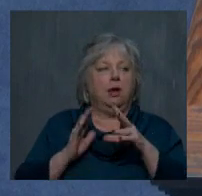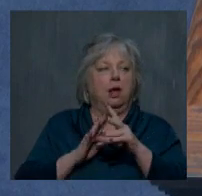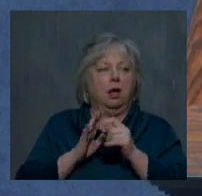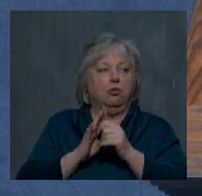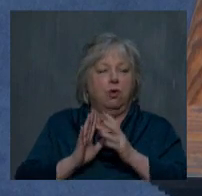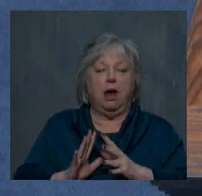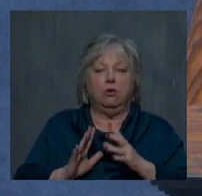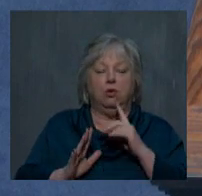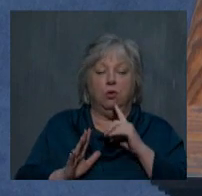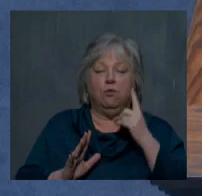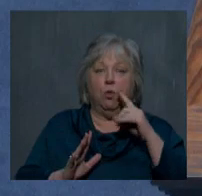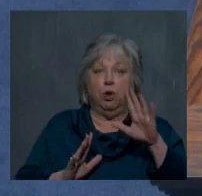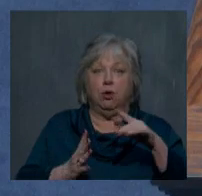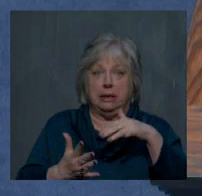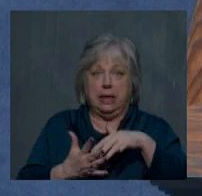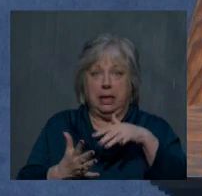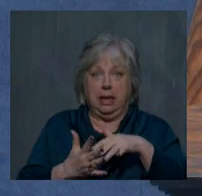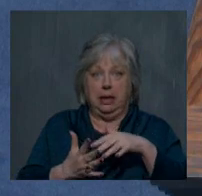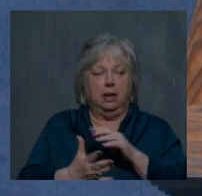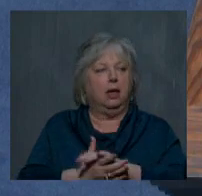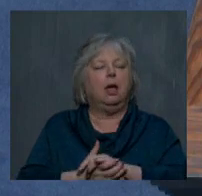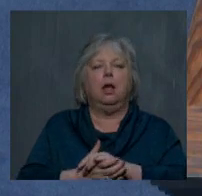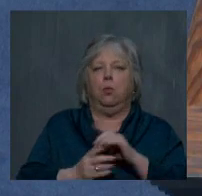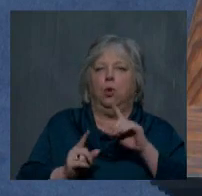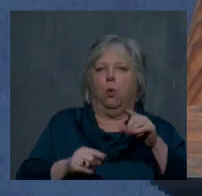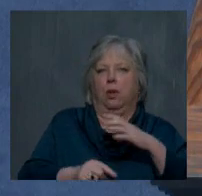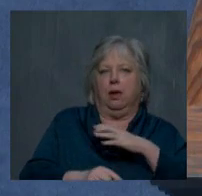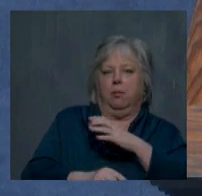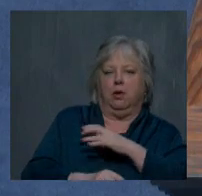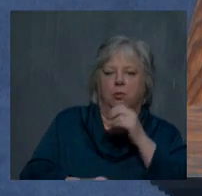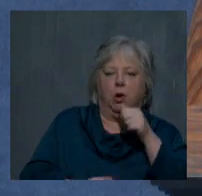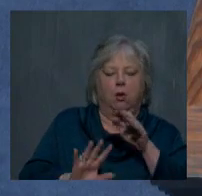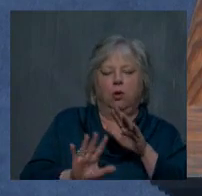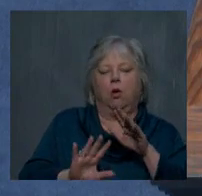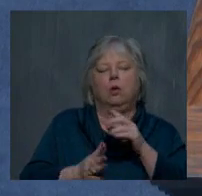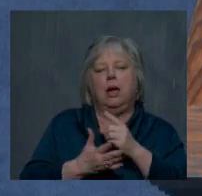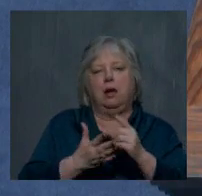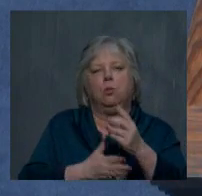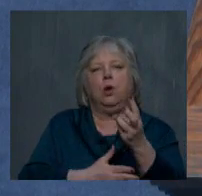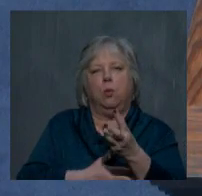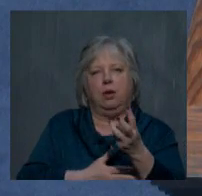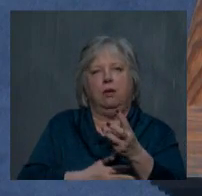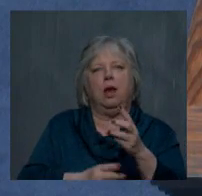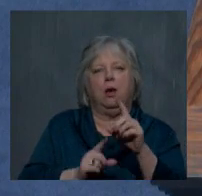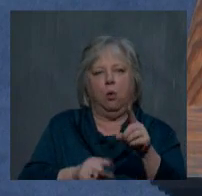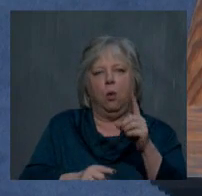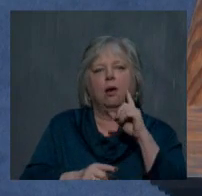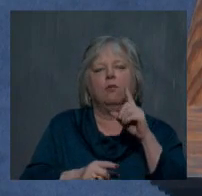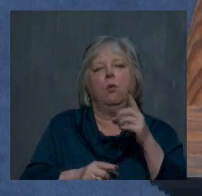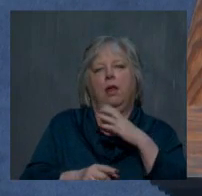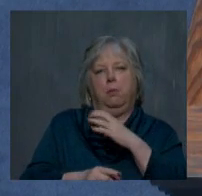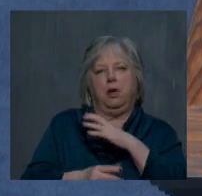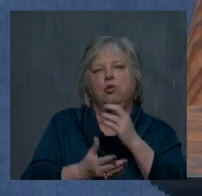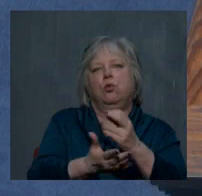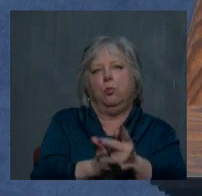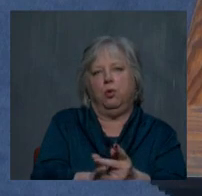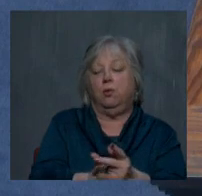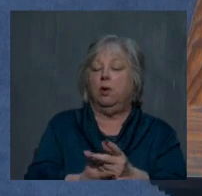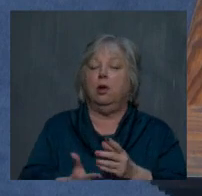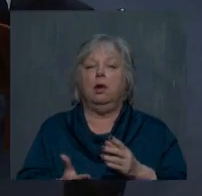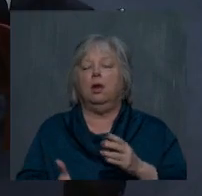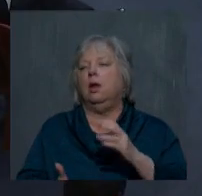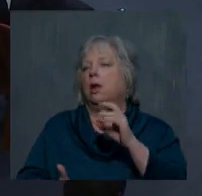yet? We are going to the commission tomorrow, not Okay. tomorrow, next Wednesday, excuse me, Okay. for them to approve it. All right. Thank